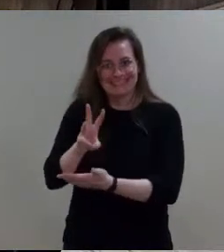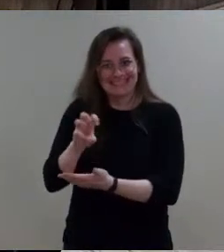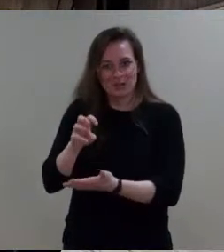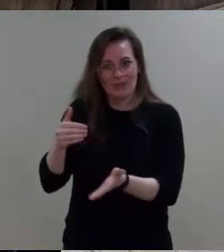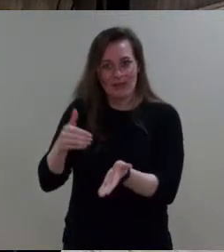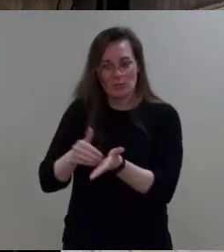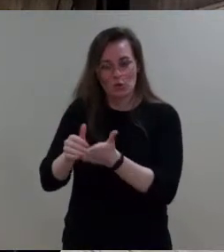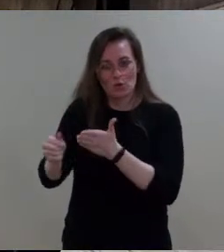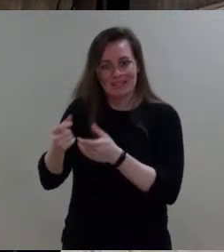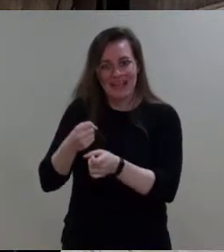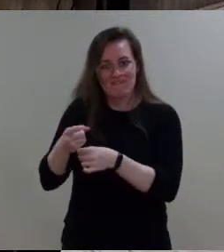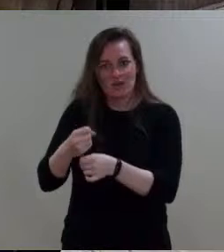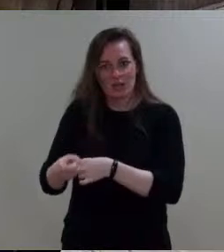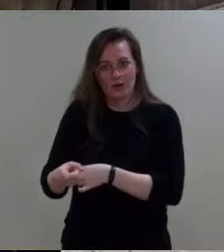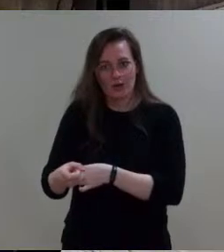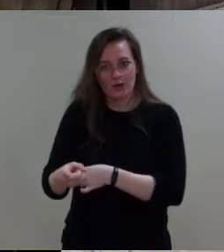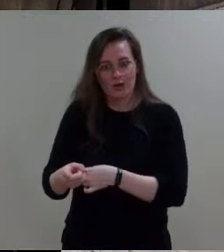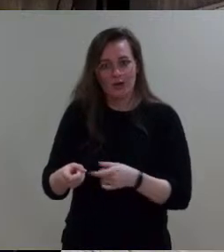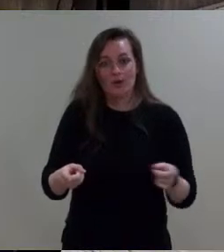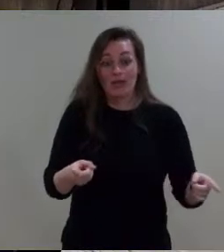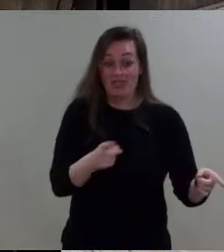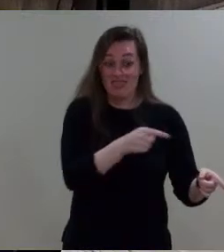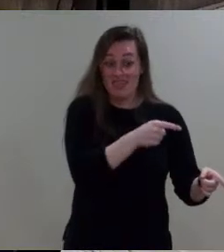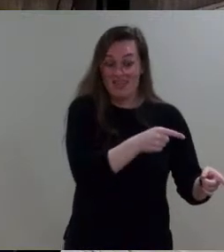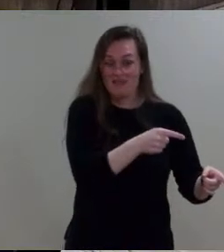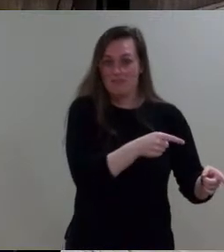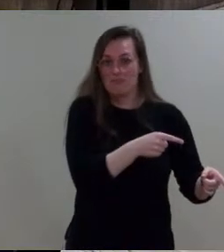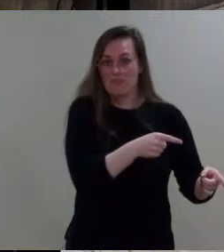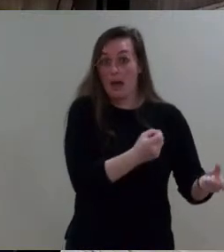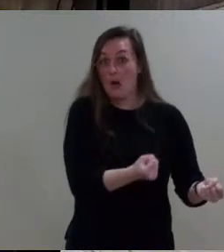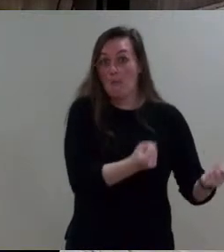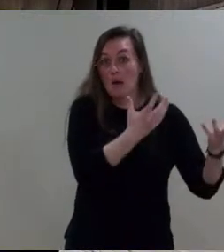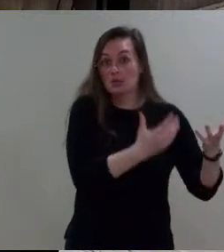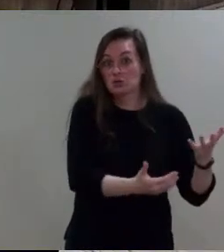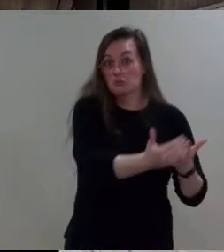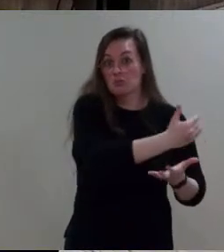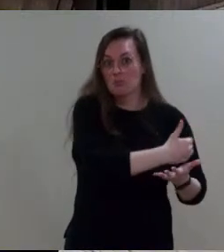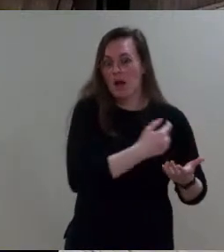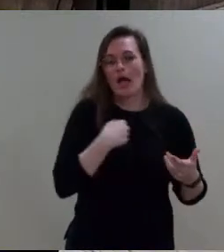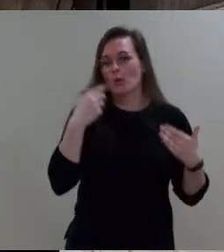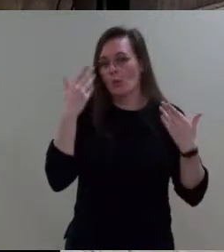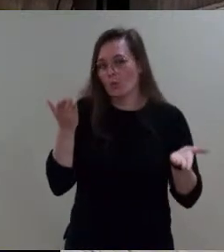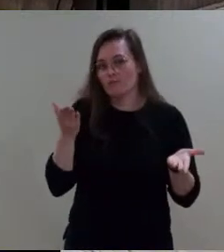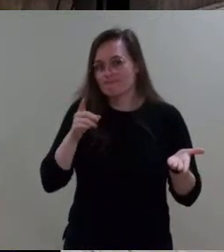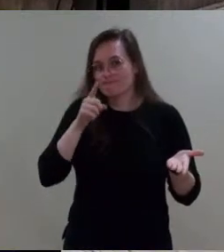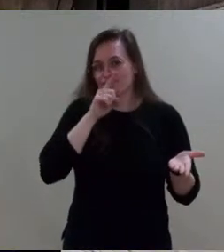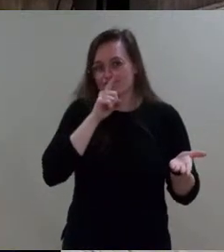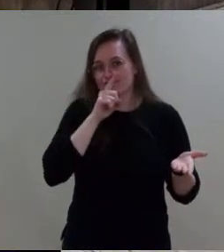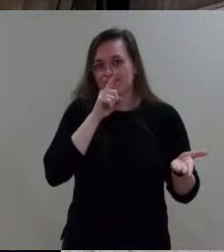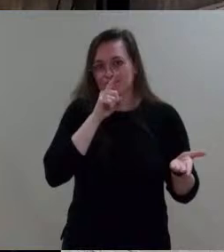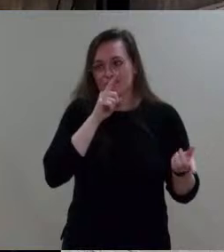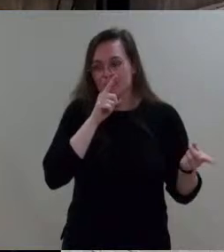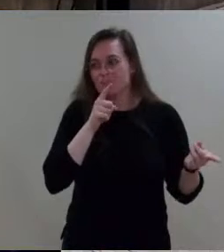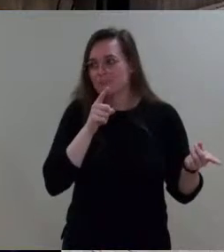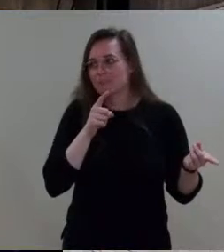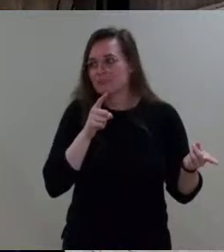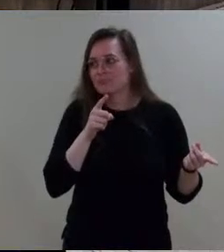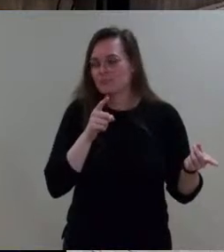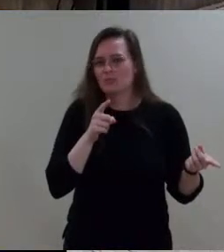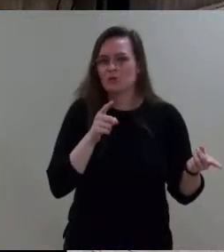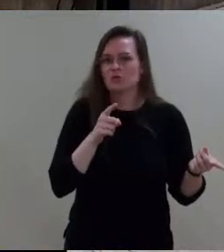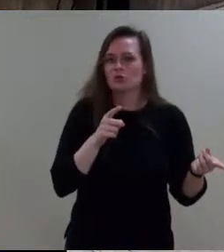cent on the commercial and residential rate generates as far as revenue, but that would be the calculation. Isn't residential around